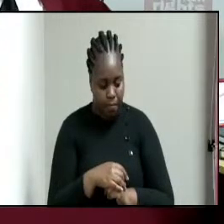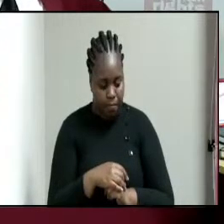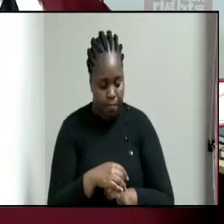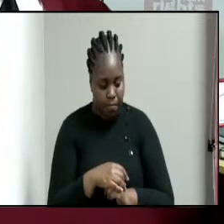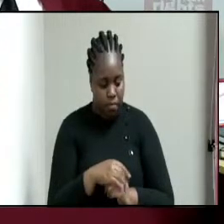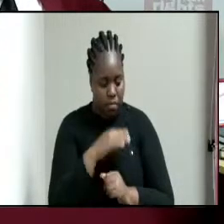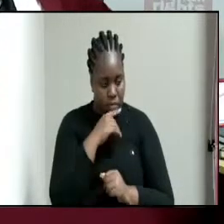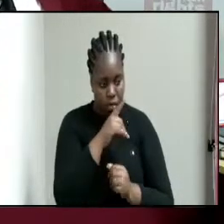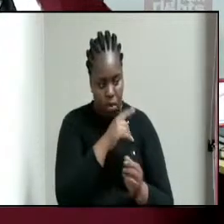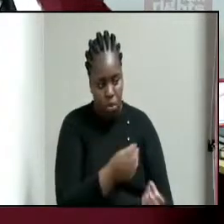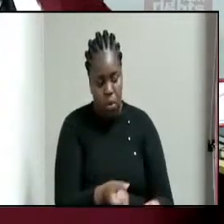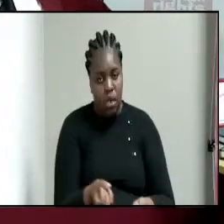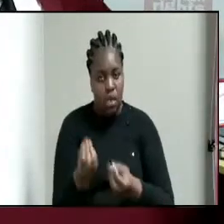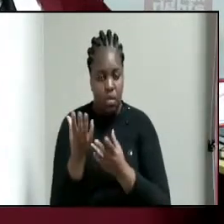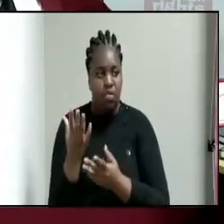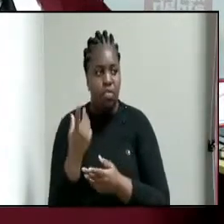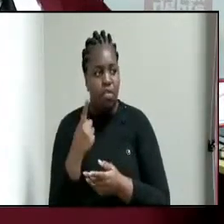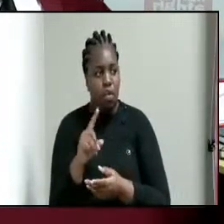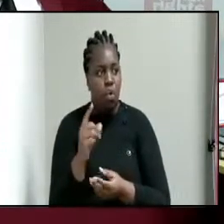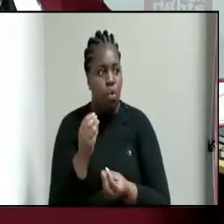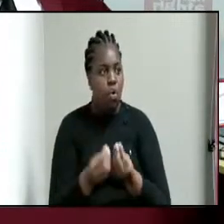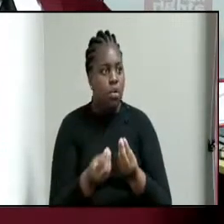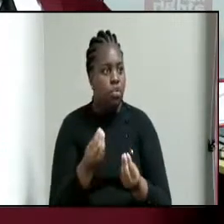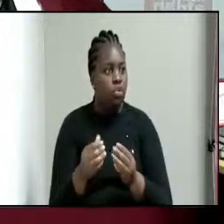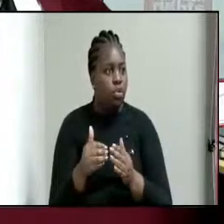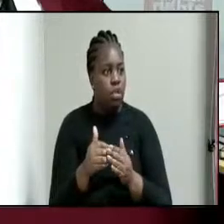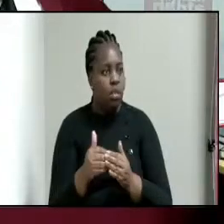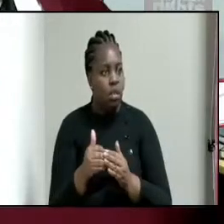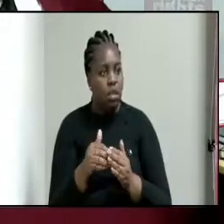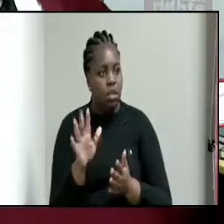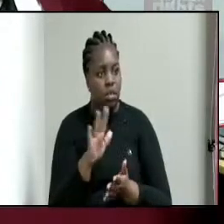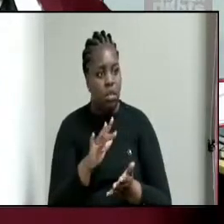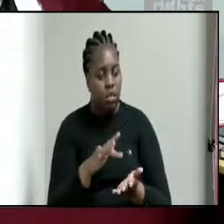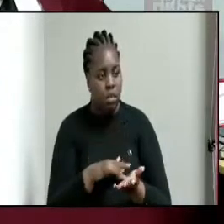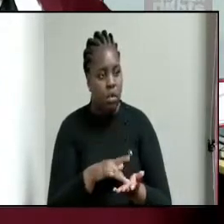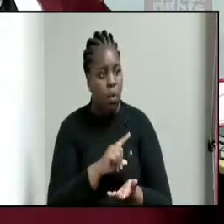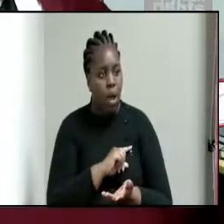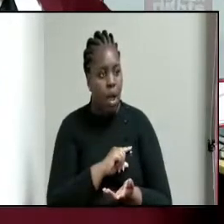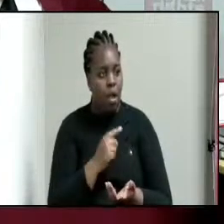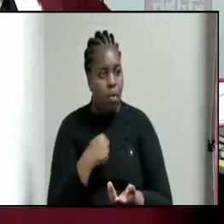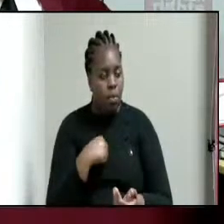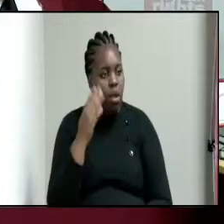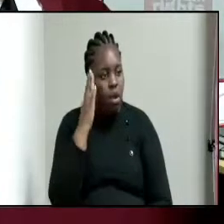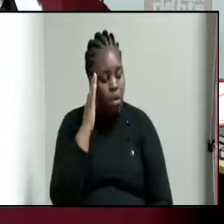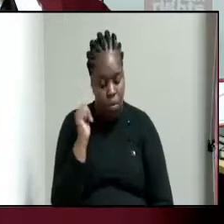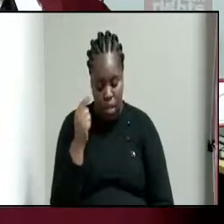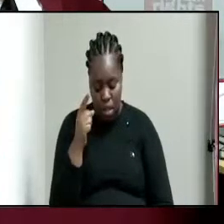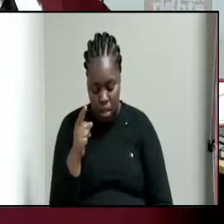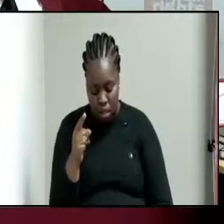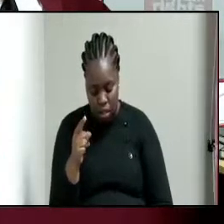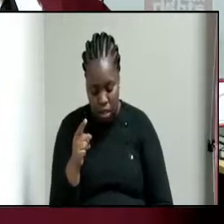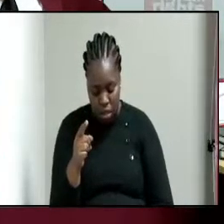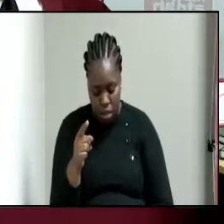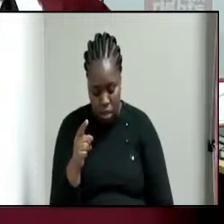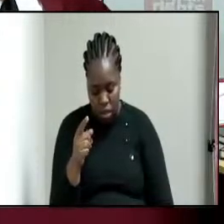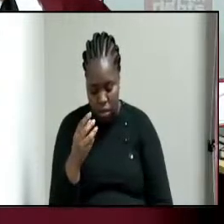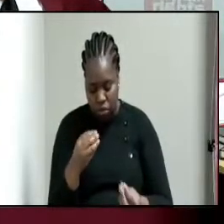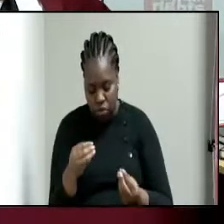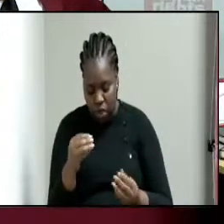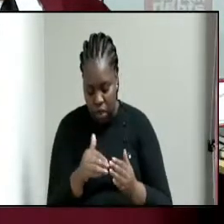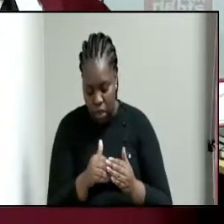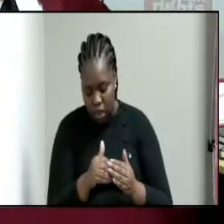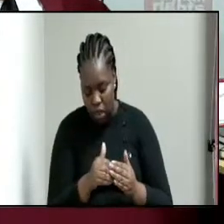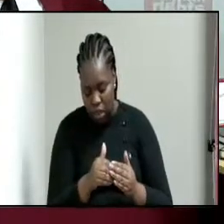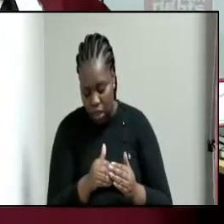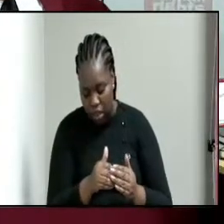them over to a child care center. But we know that the child care centers